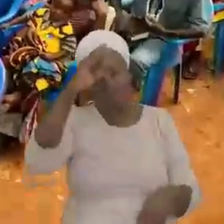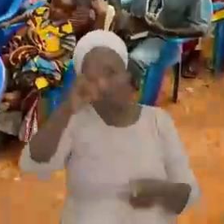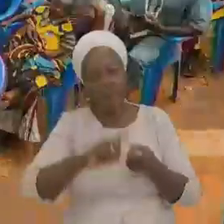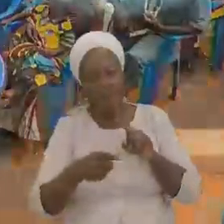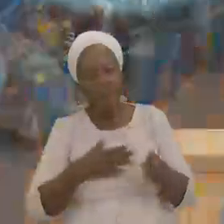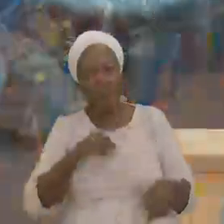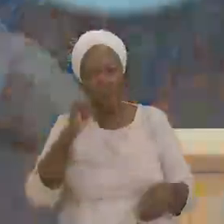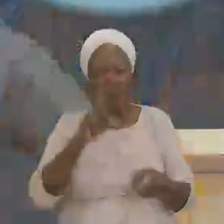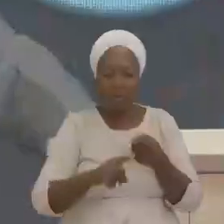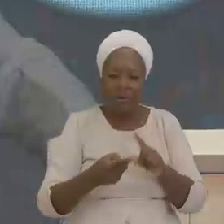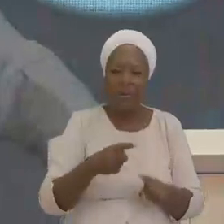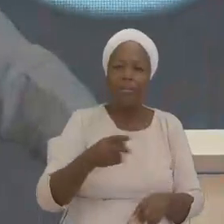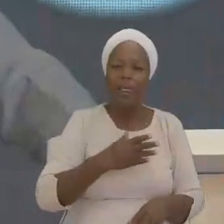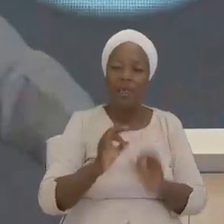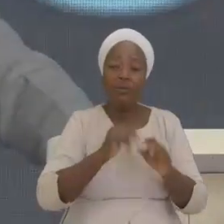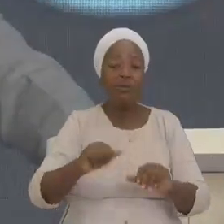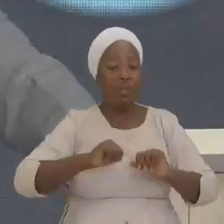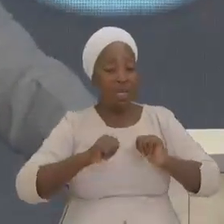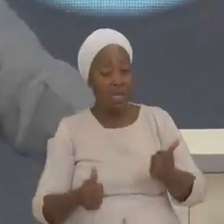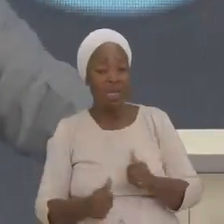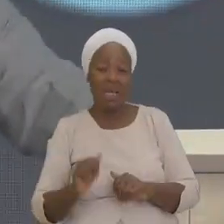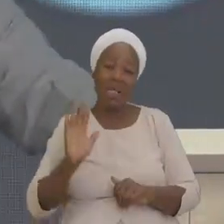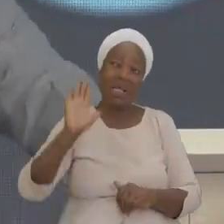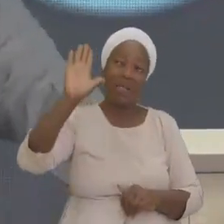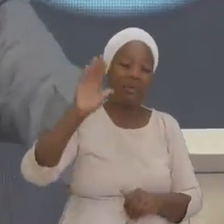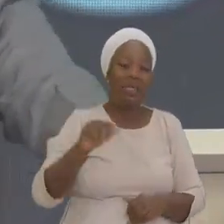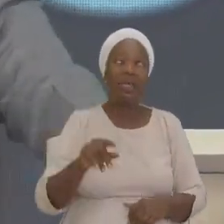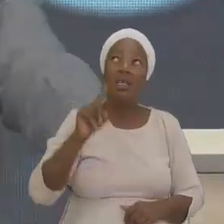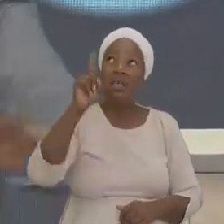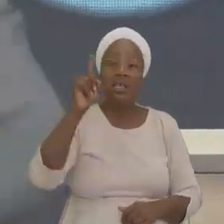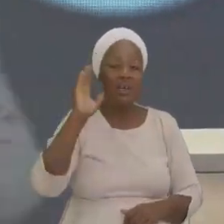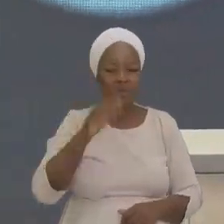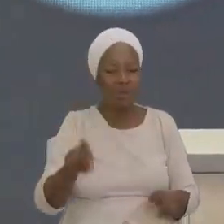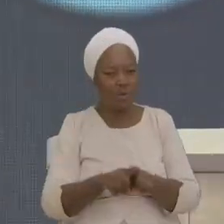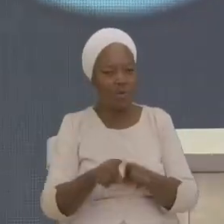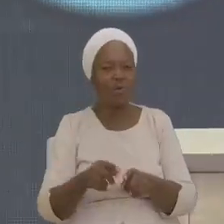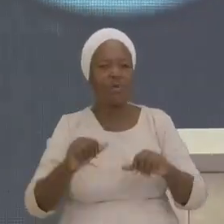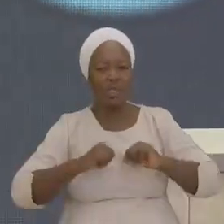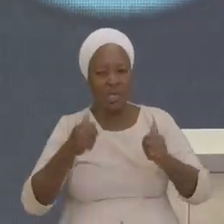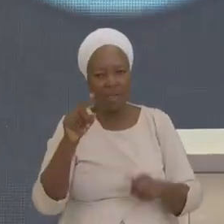want, if you deny him, he will also deny you.